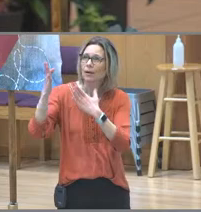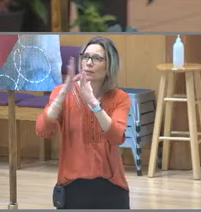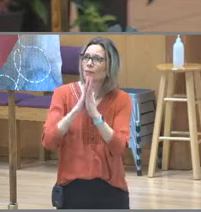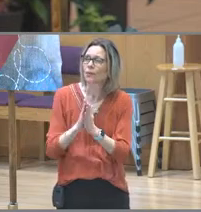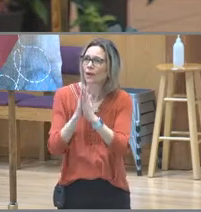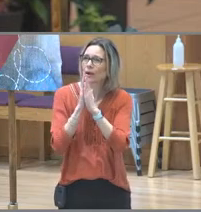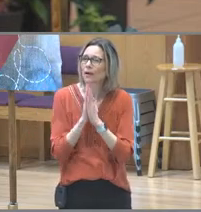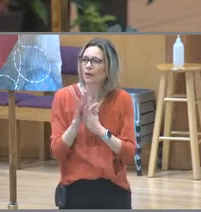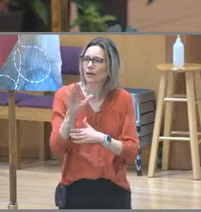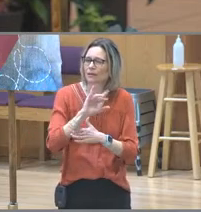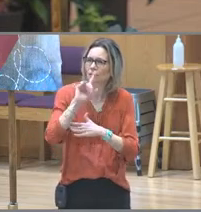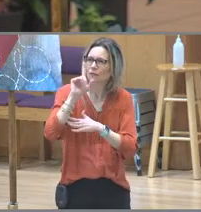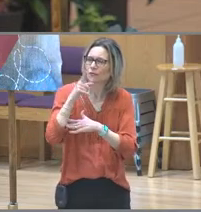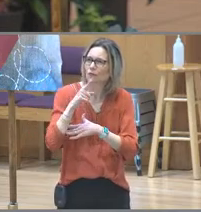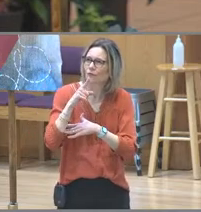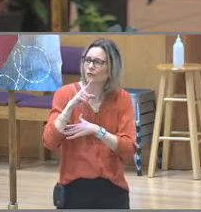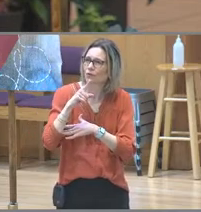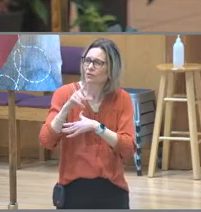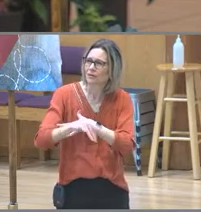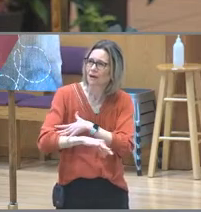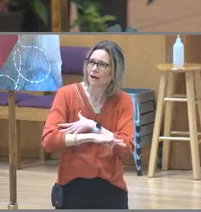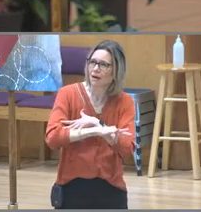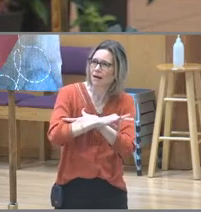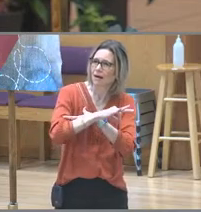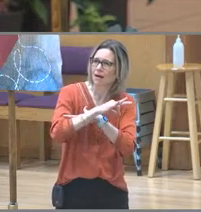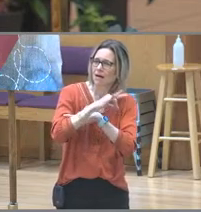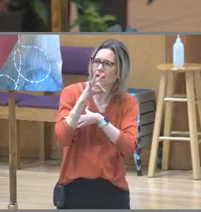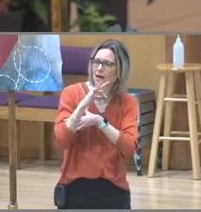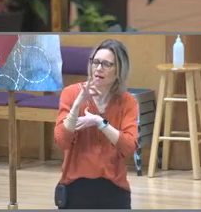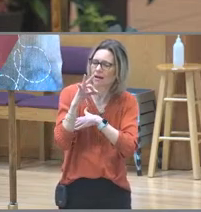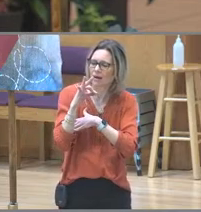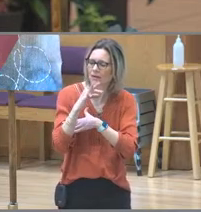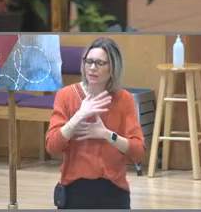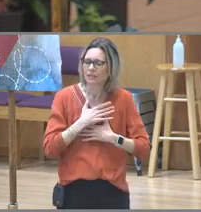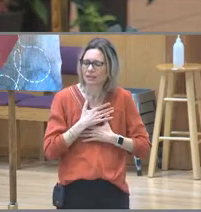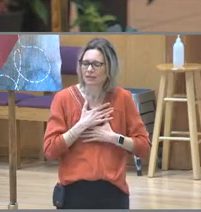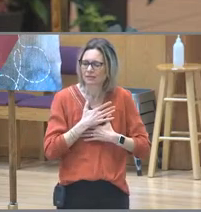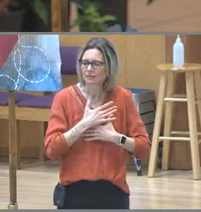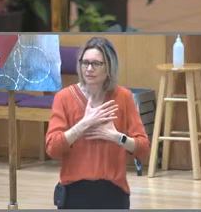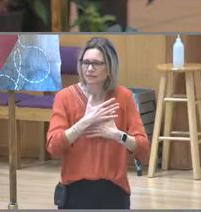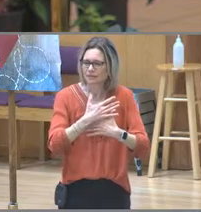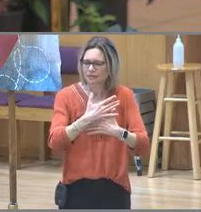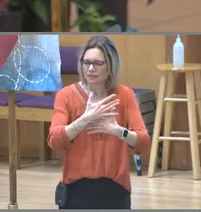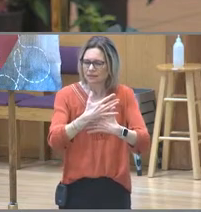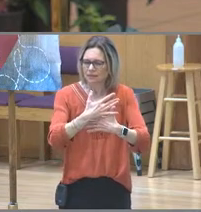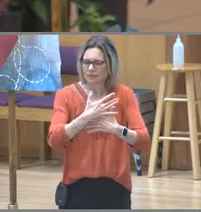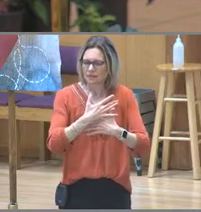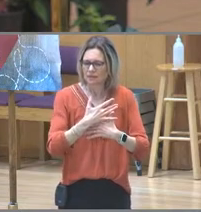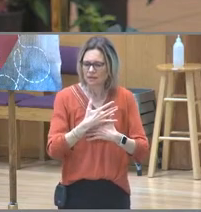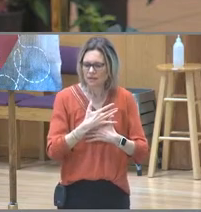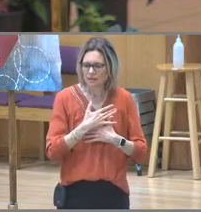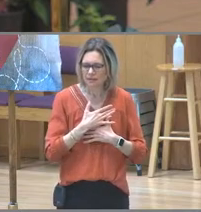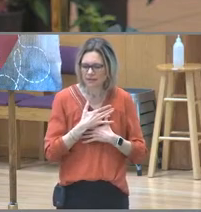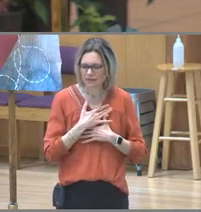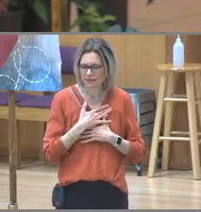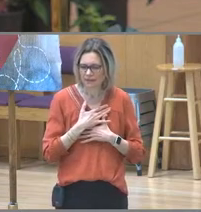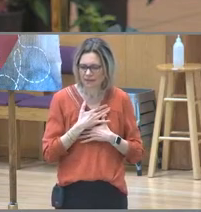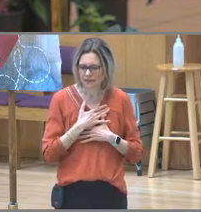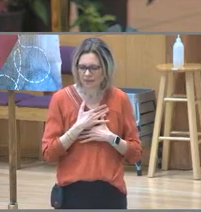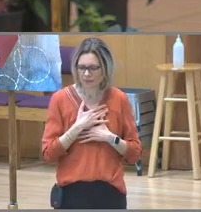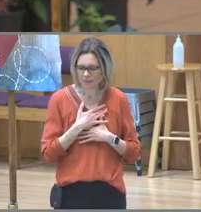as the first light of dawn breaks through the darkness, we take a deep awakening breath.